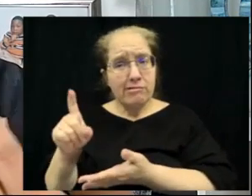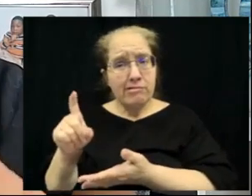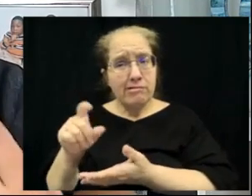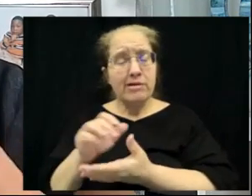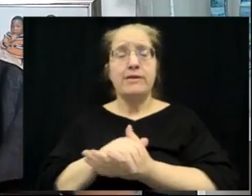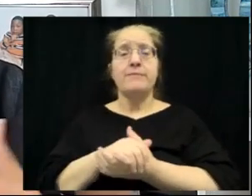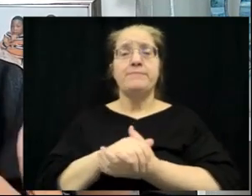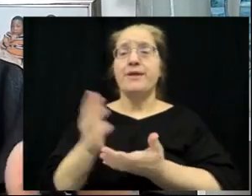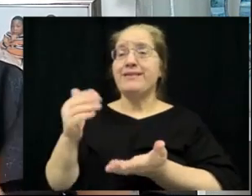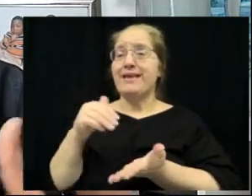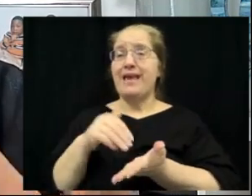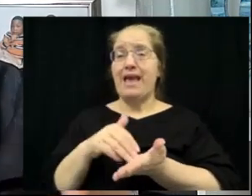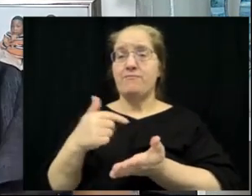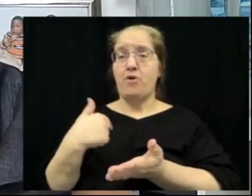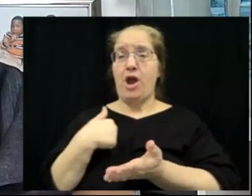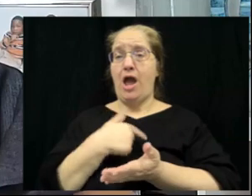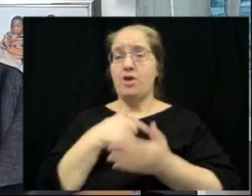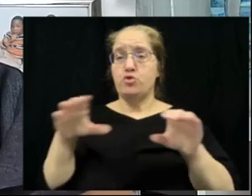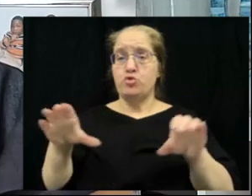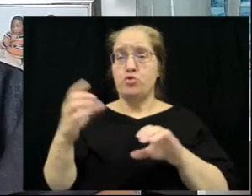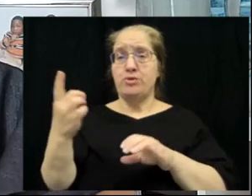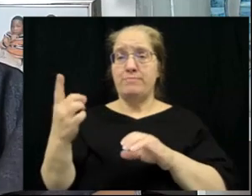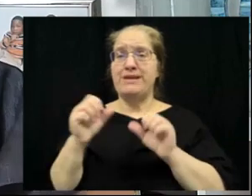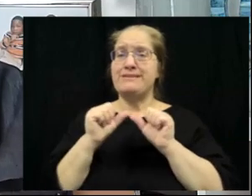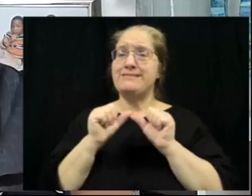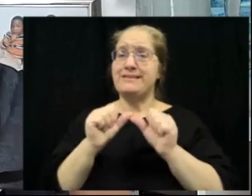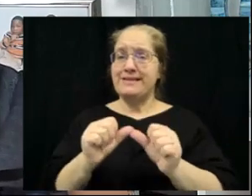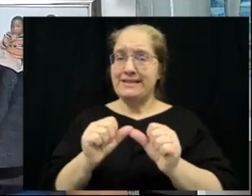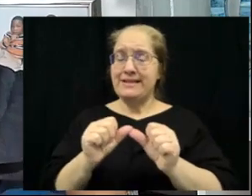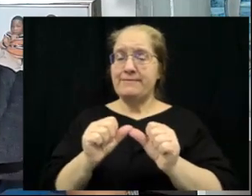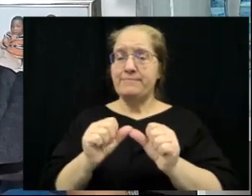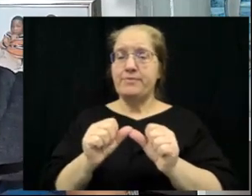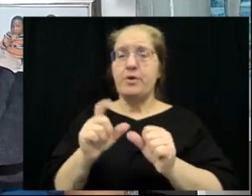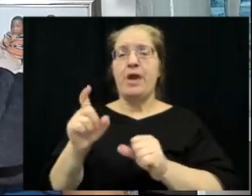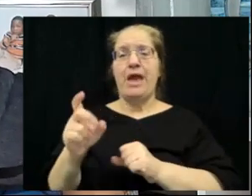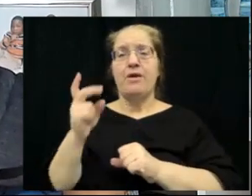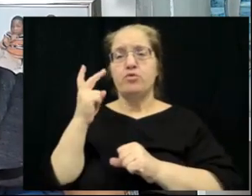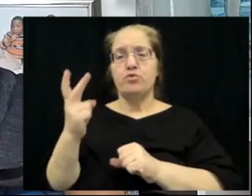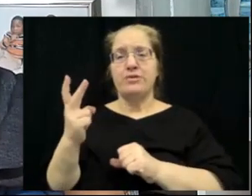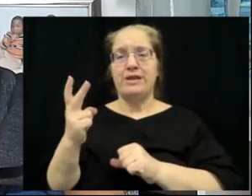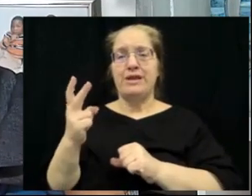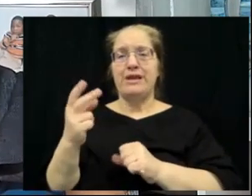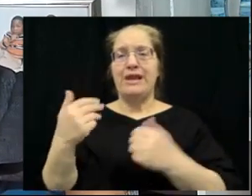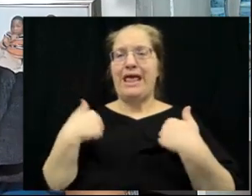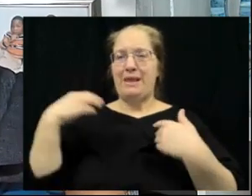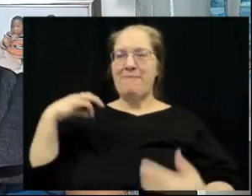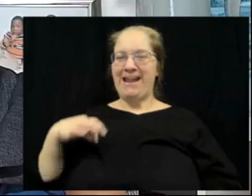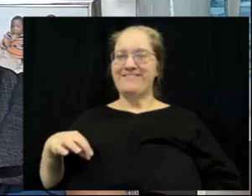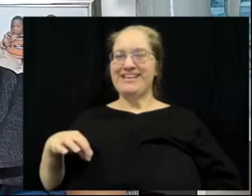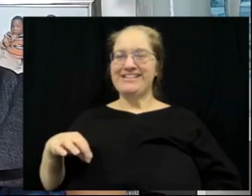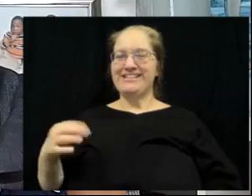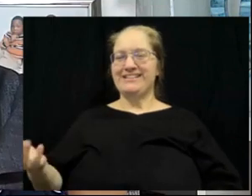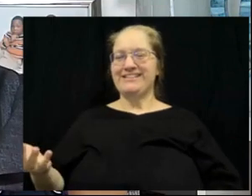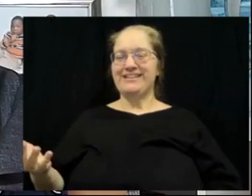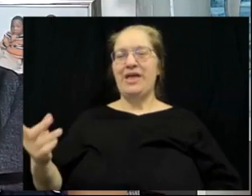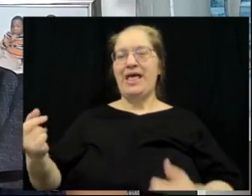Because again, in order for us to do something, be consistent with it, we have to see that it has benefits. So that would